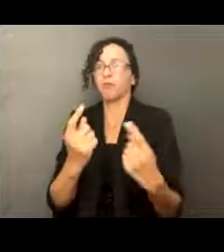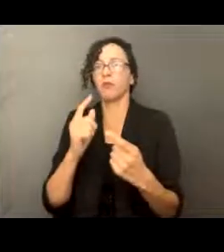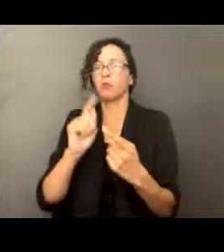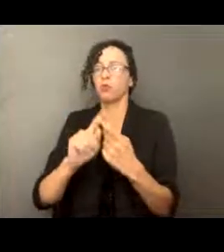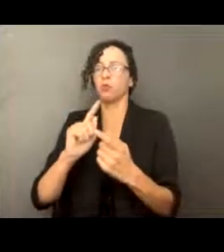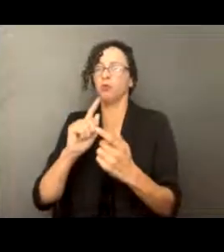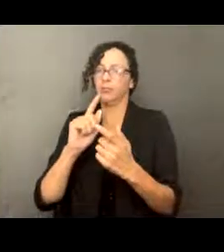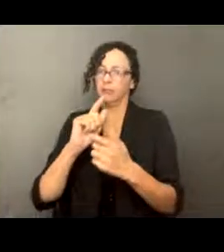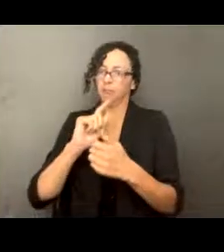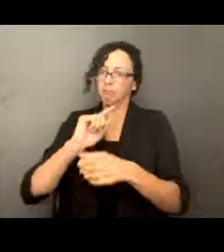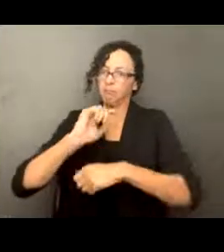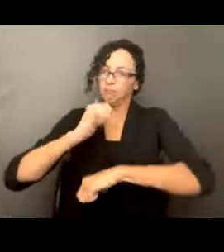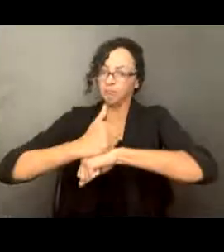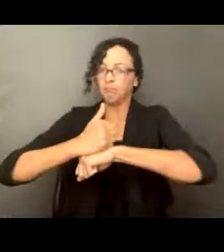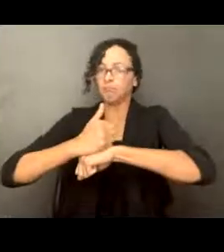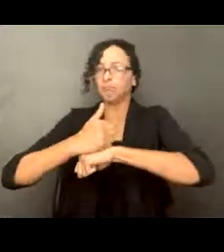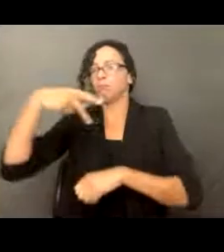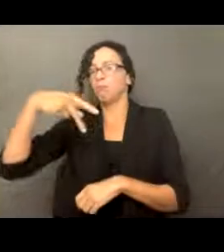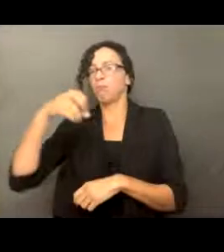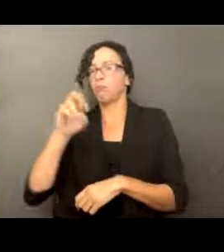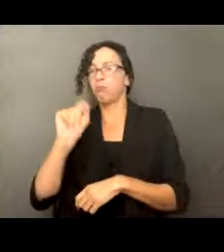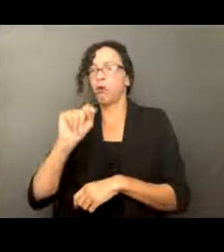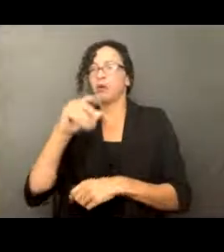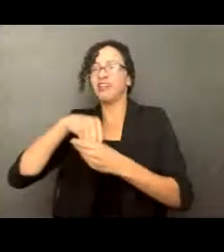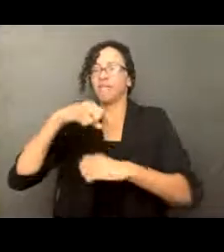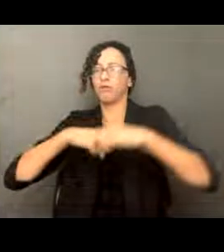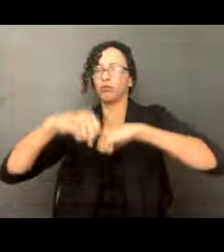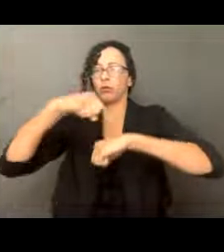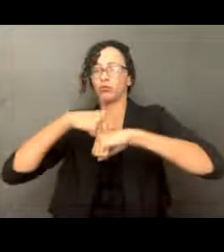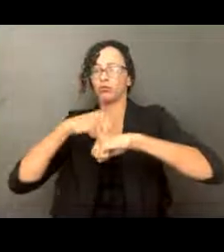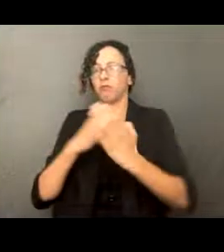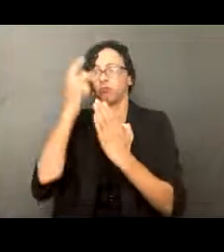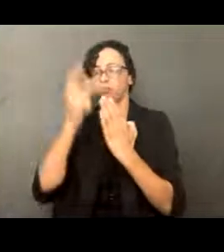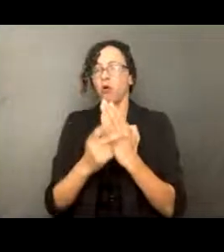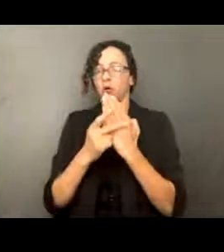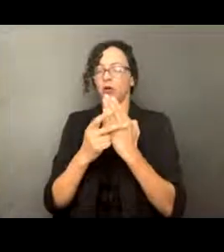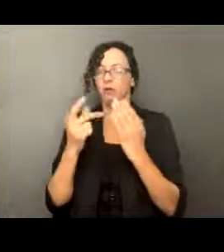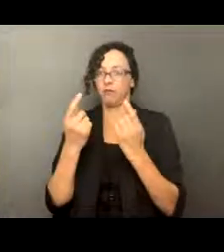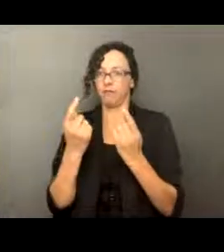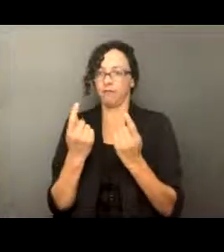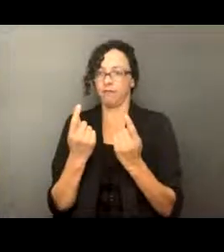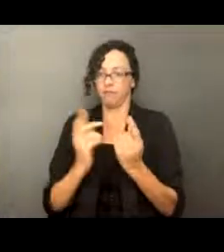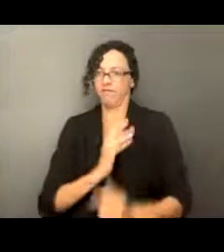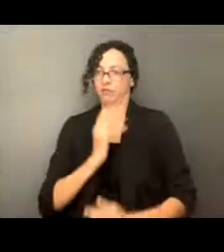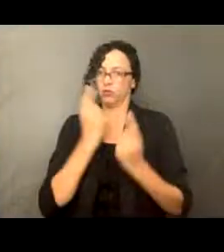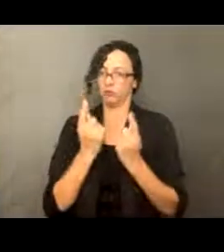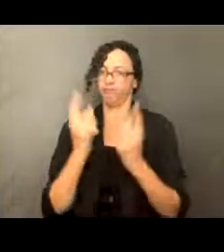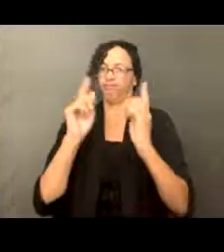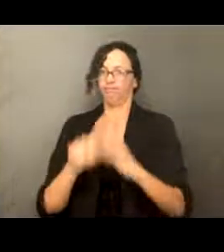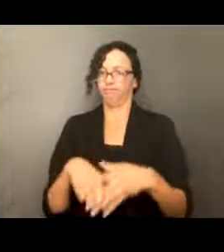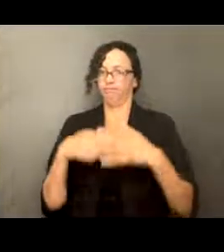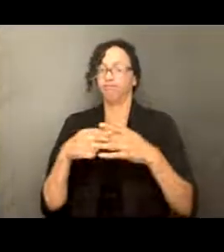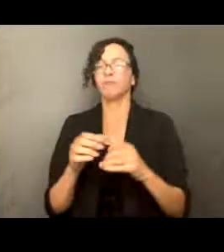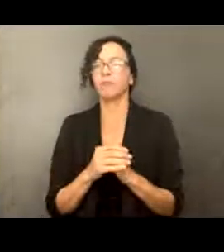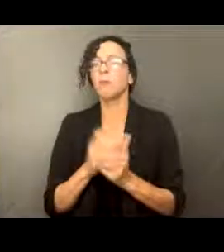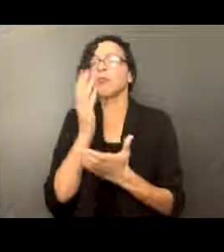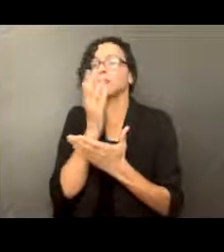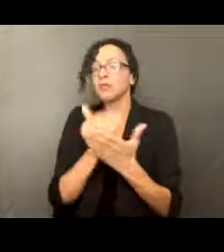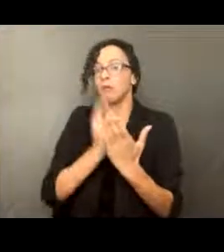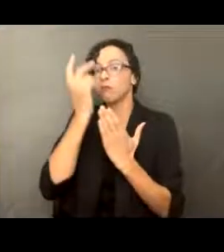Infrastructure Freight Program officially launched. Some of the projects that will be eligible under the program will